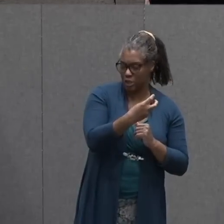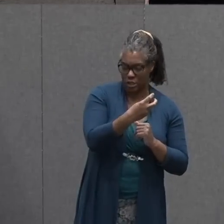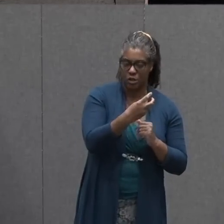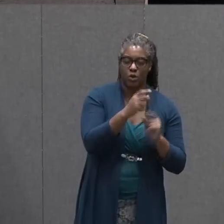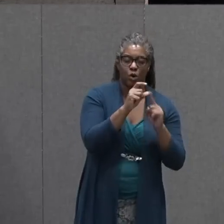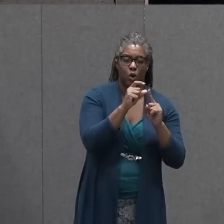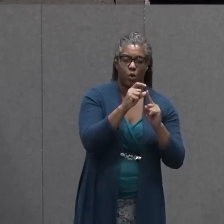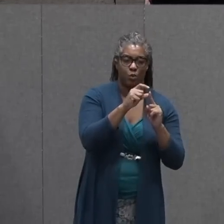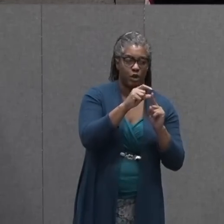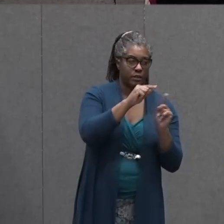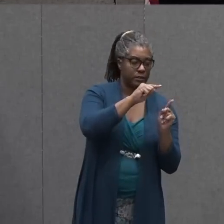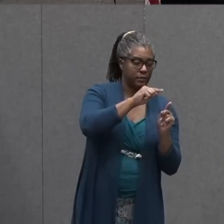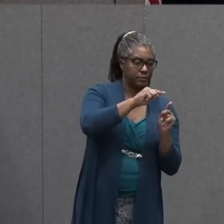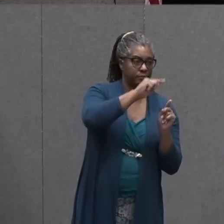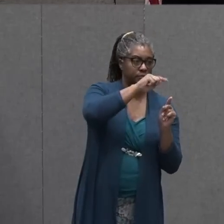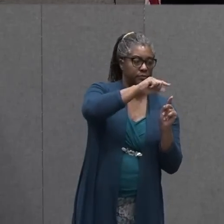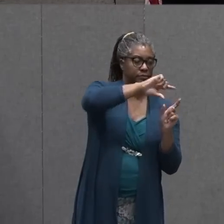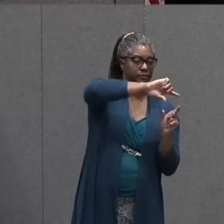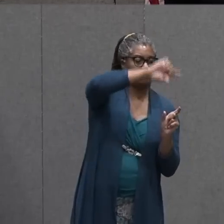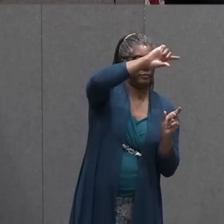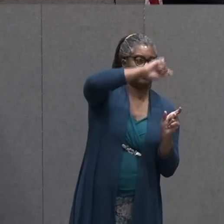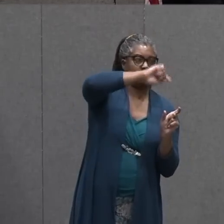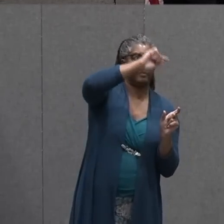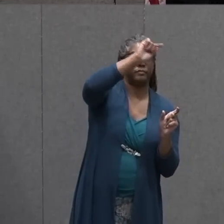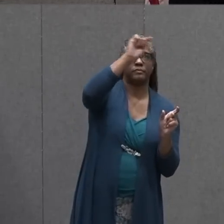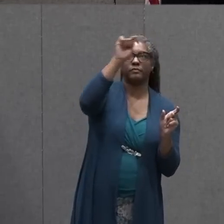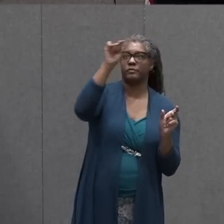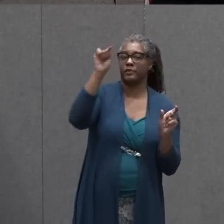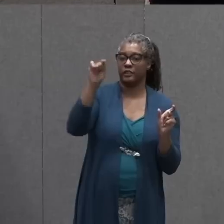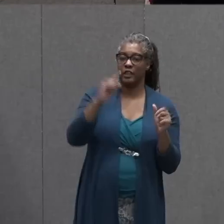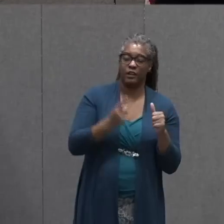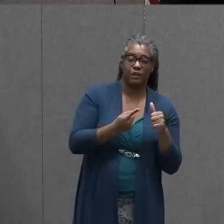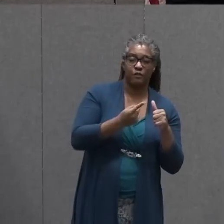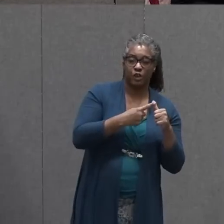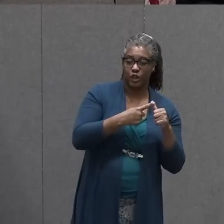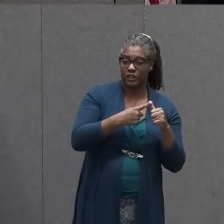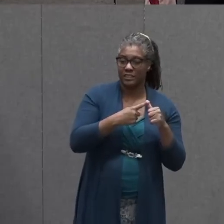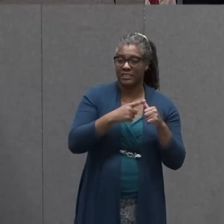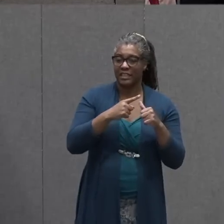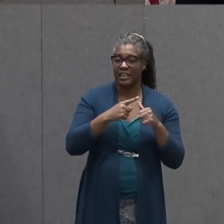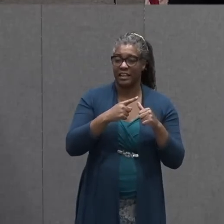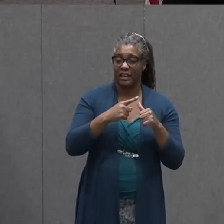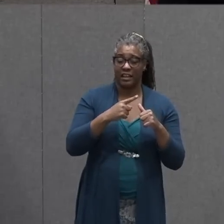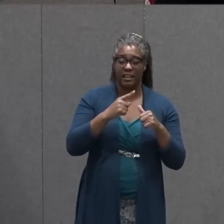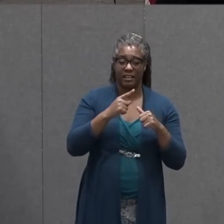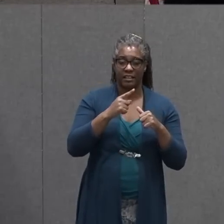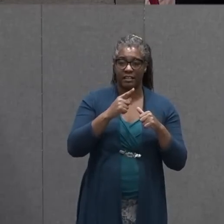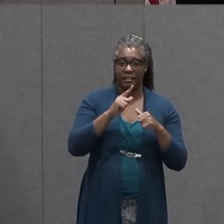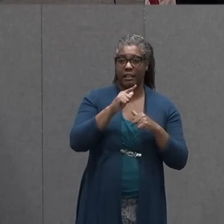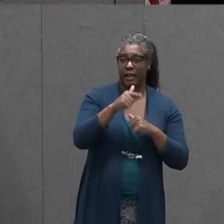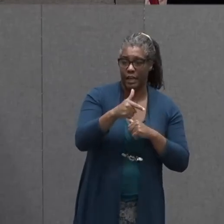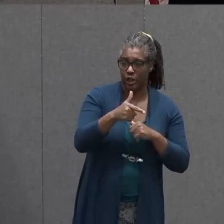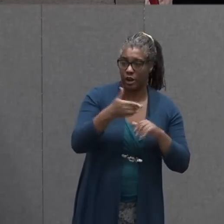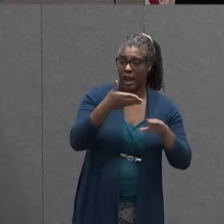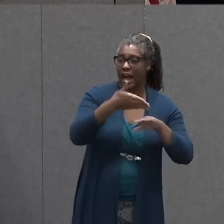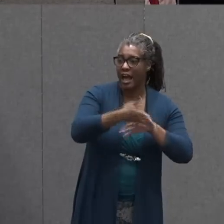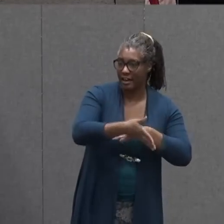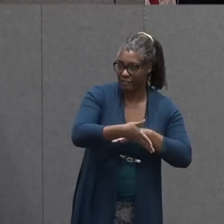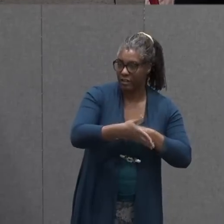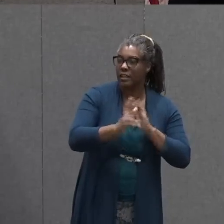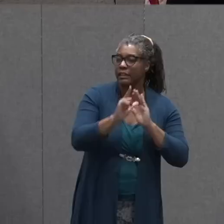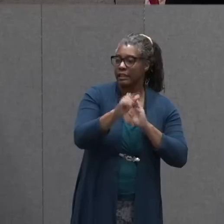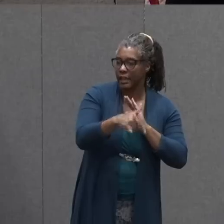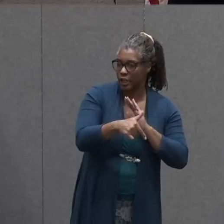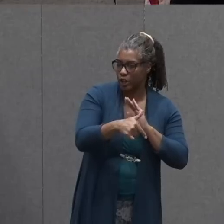last, before, while, then second, after, finally third, once, and while. And I think I used